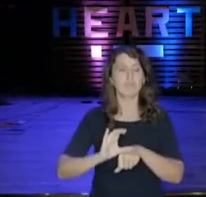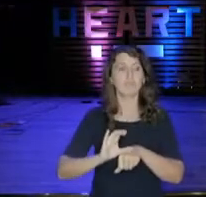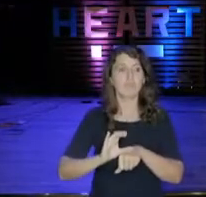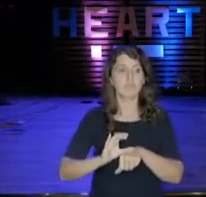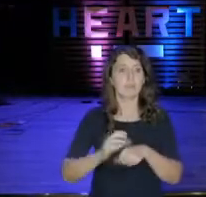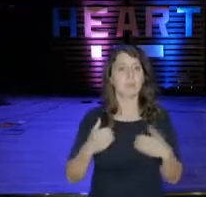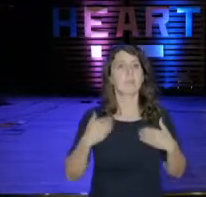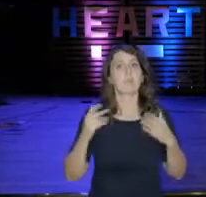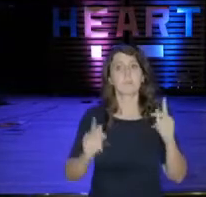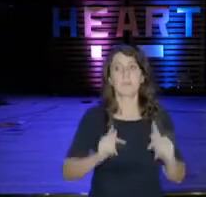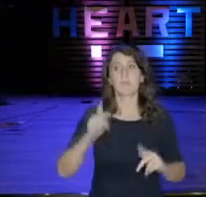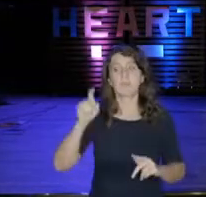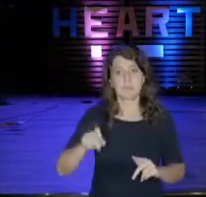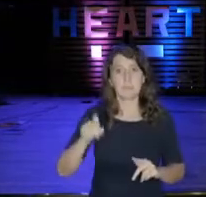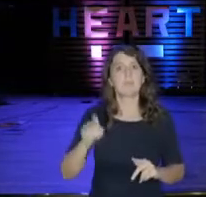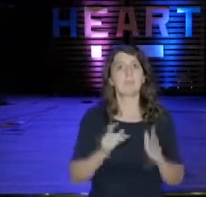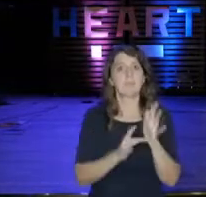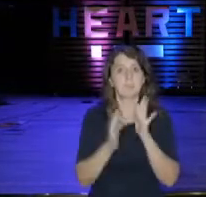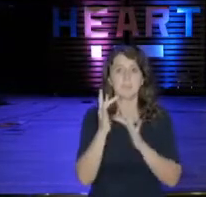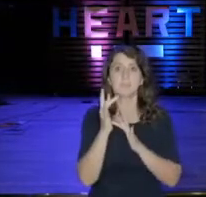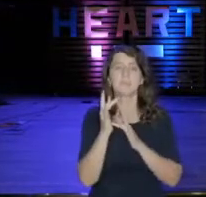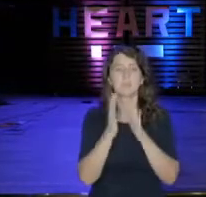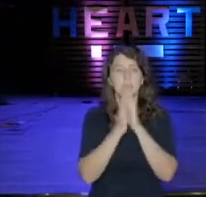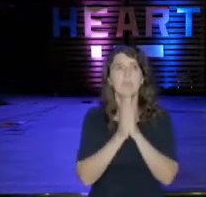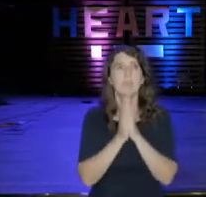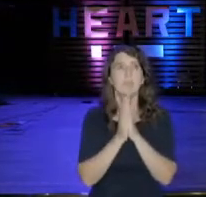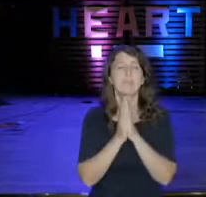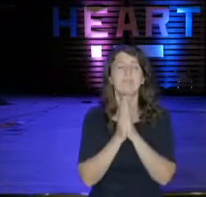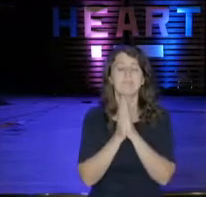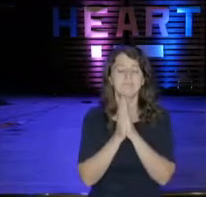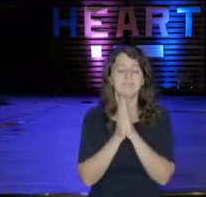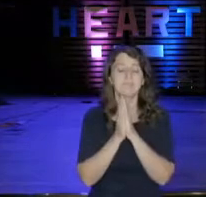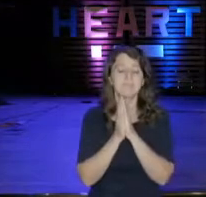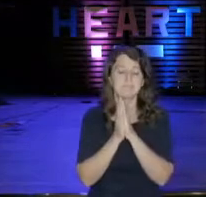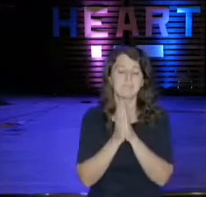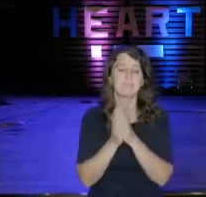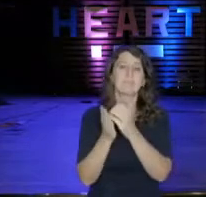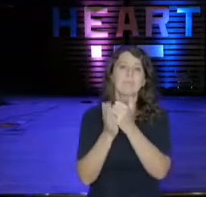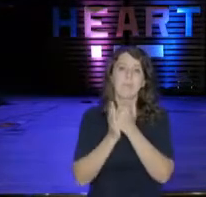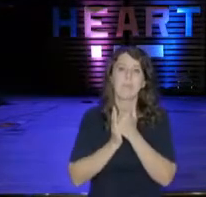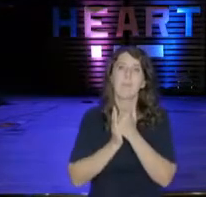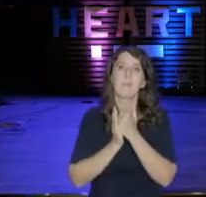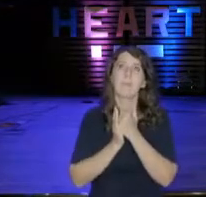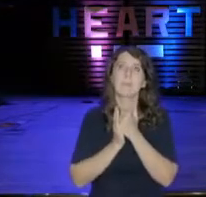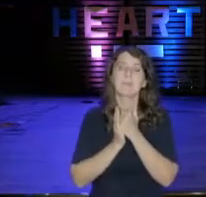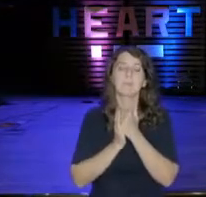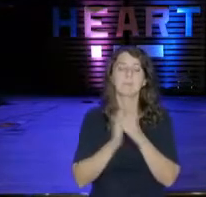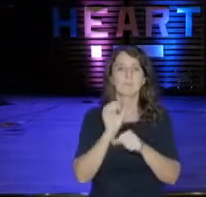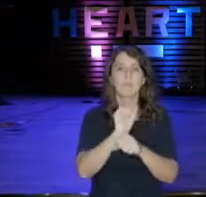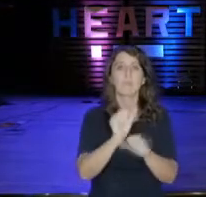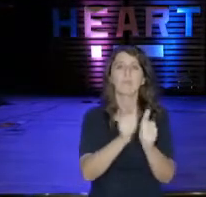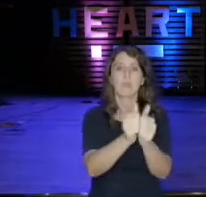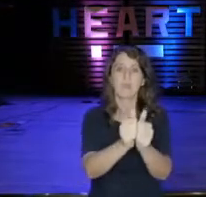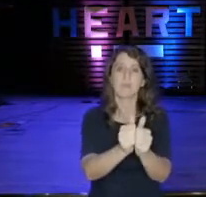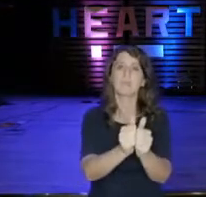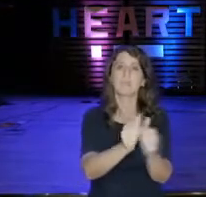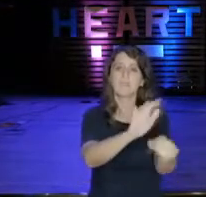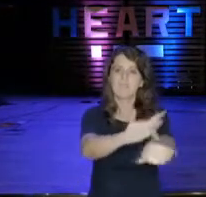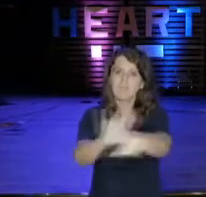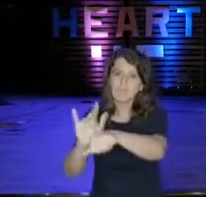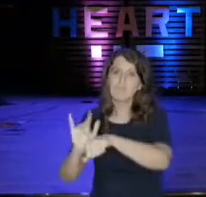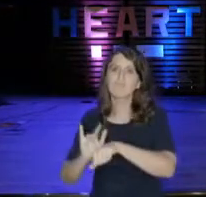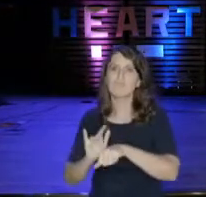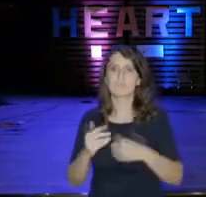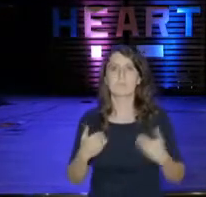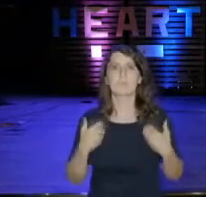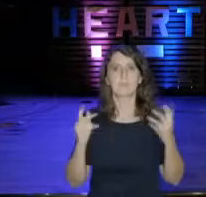need Jesus. And so I pray that you would help us to work together to reach the young people around us,